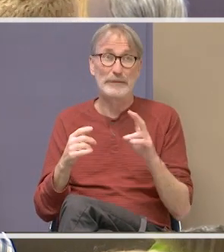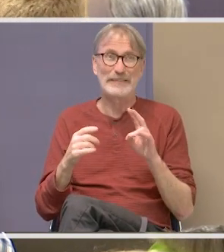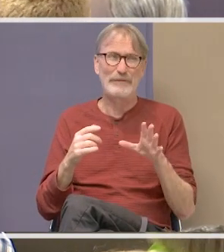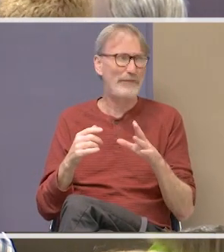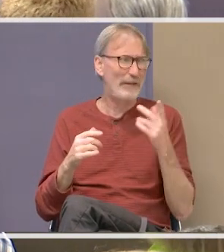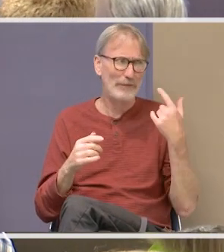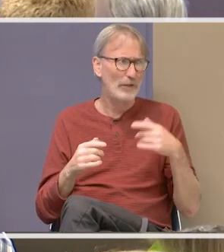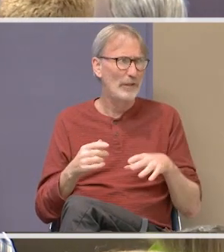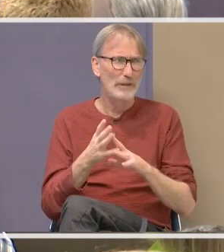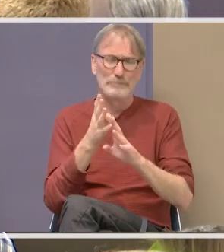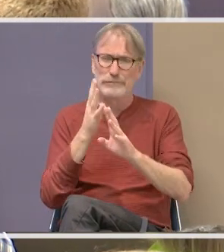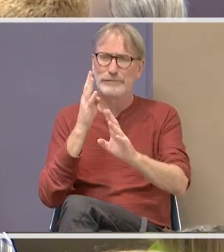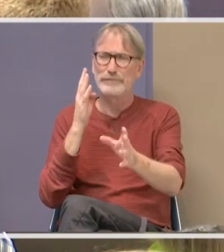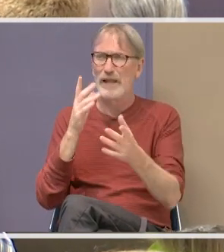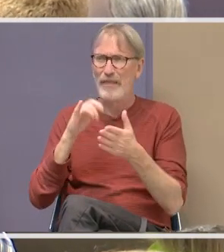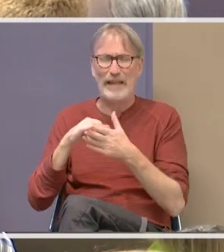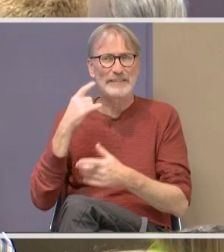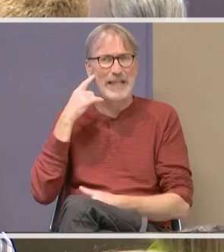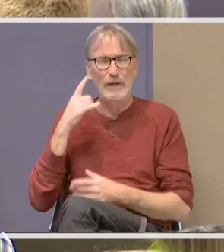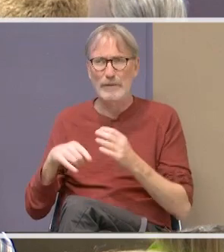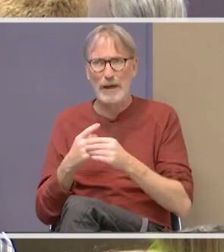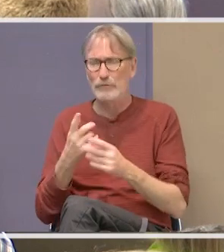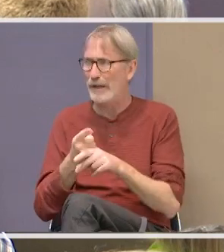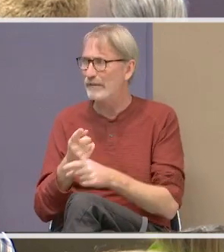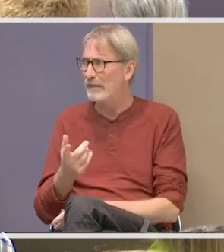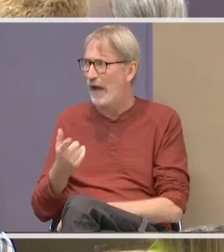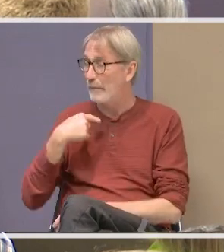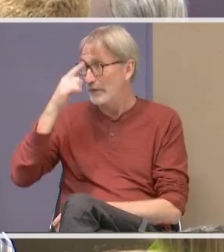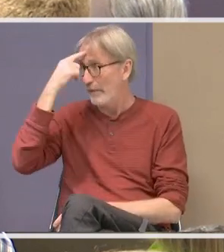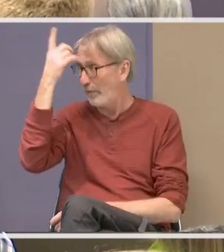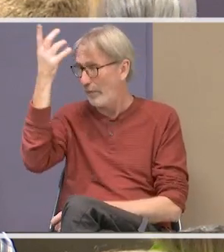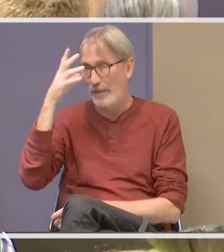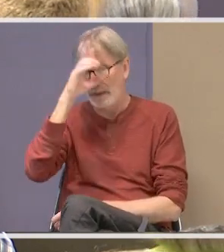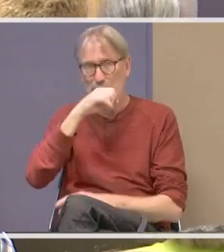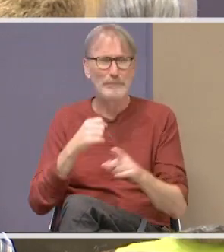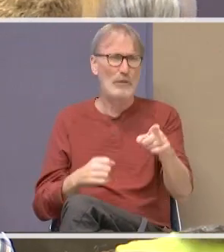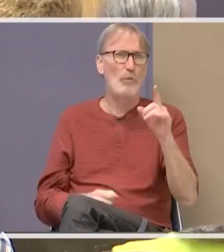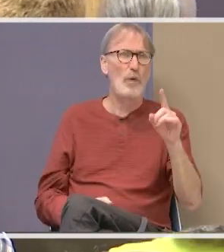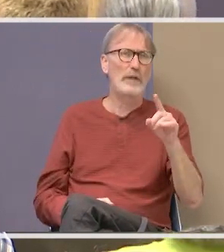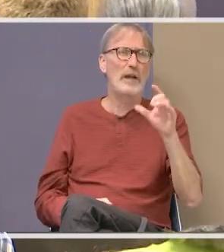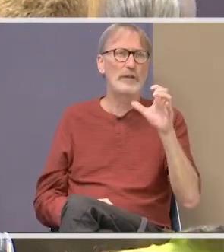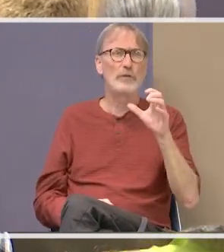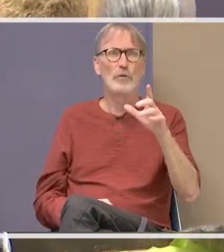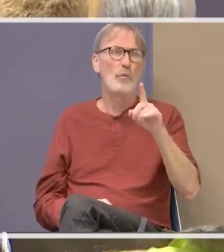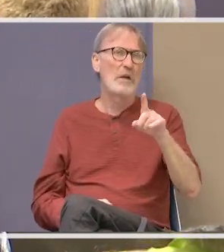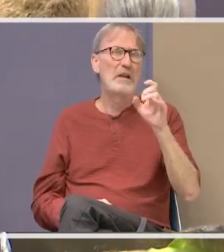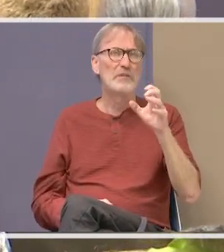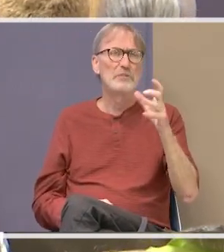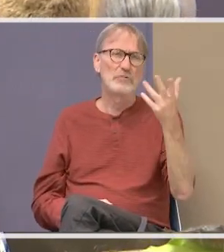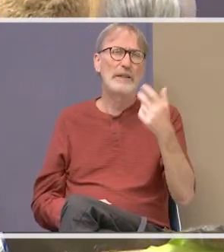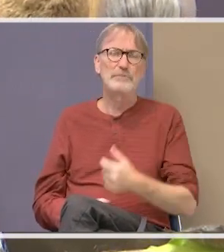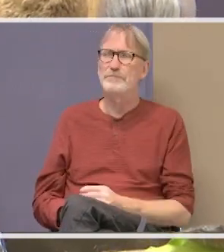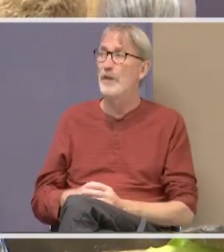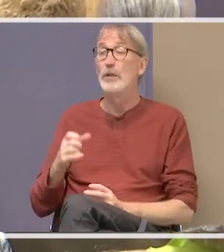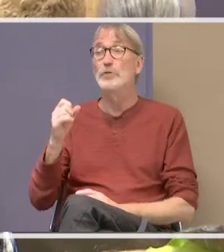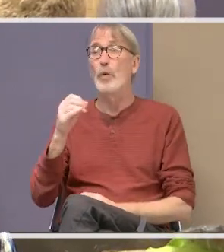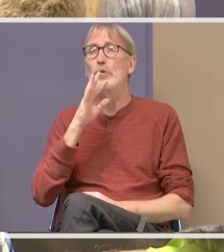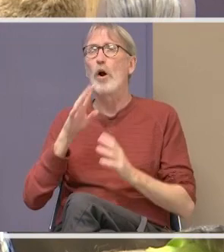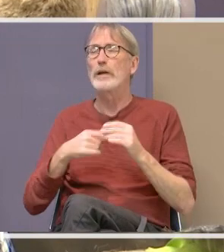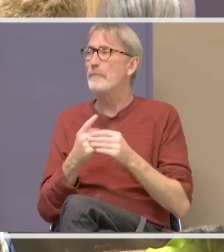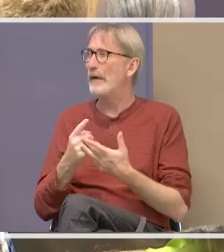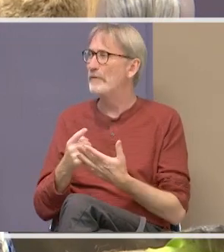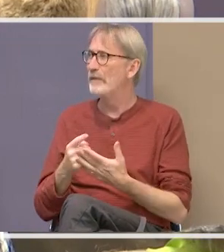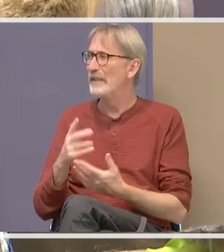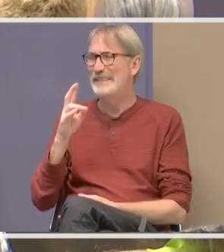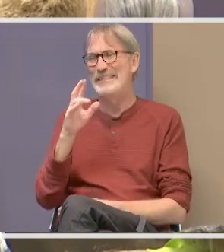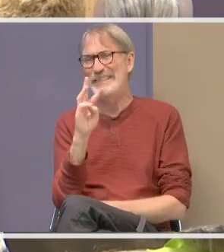turn lane. Does that sound about right? I'm like going off my head. It's hard. About 100, 120. 100? Okay. So we're talking about 6 to